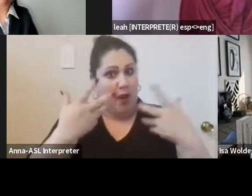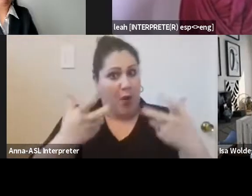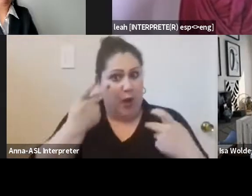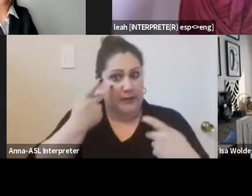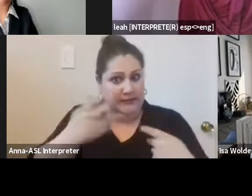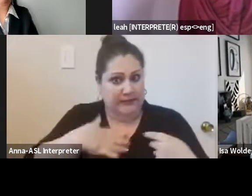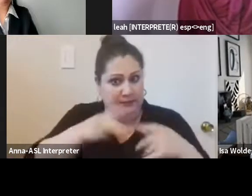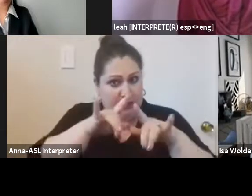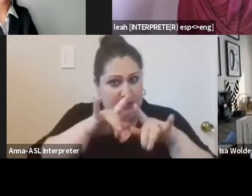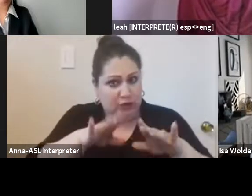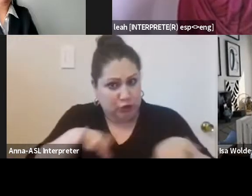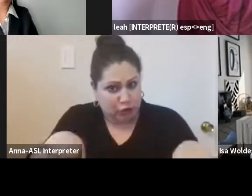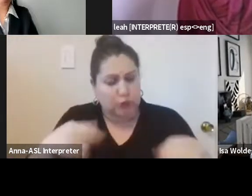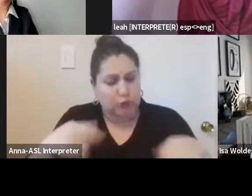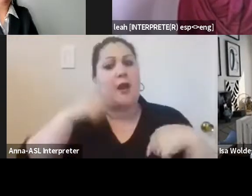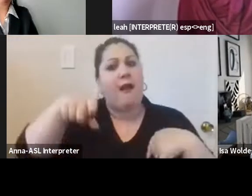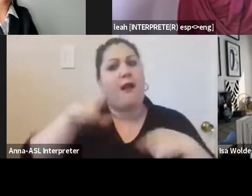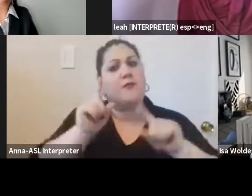court.